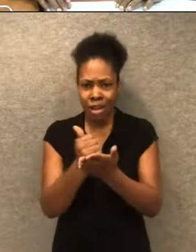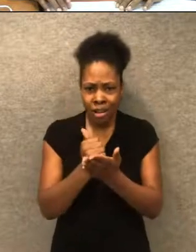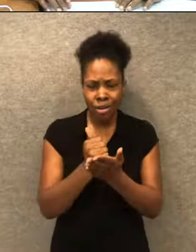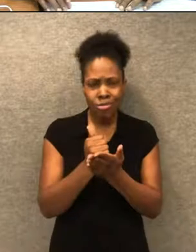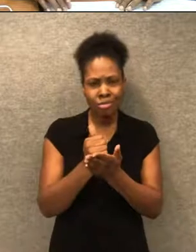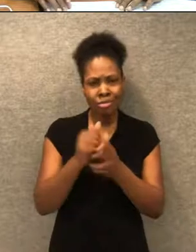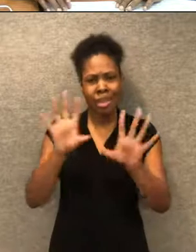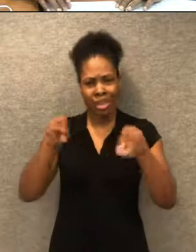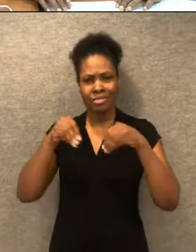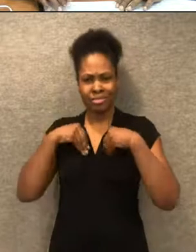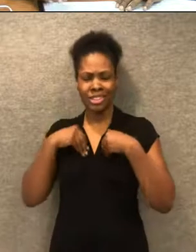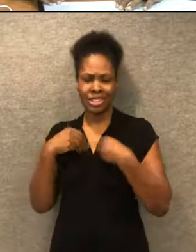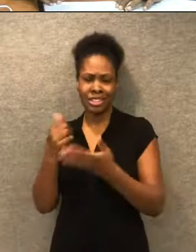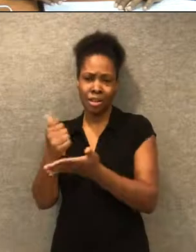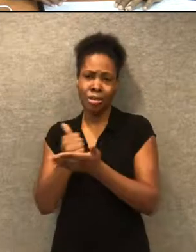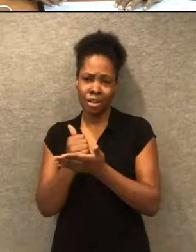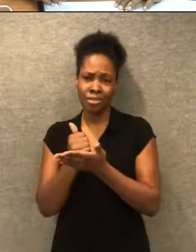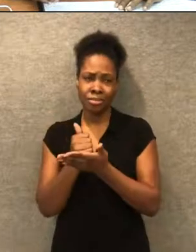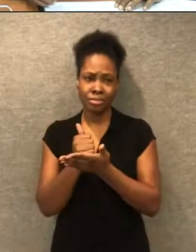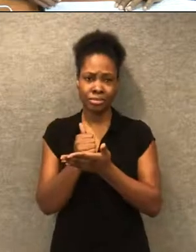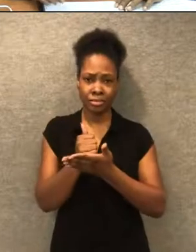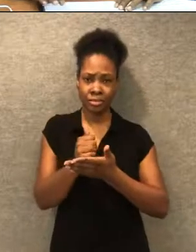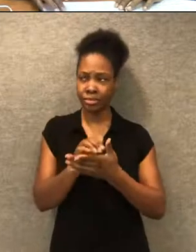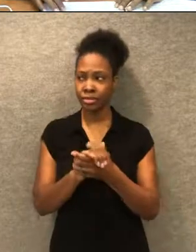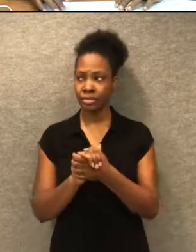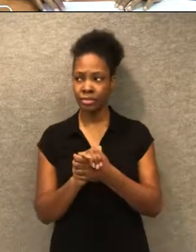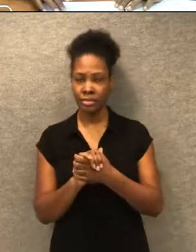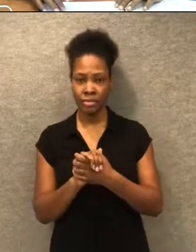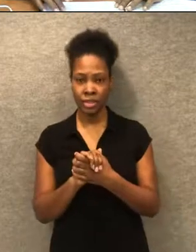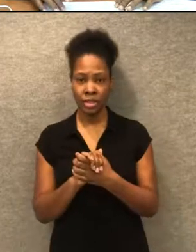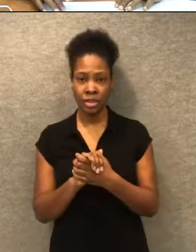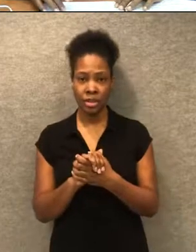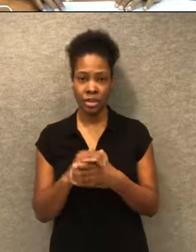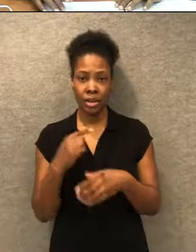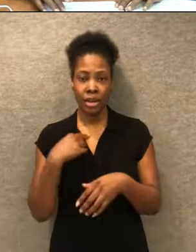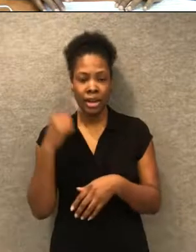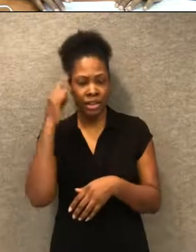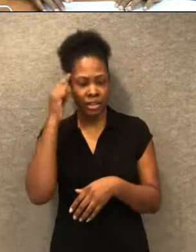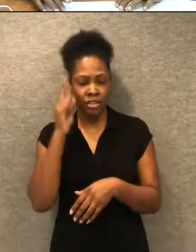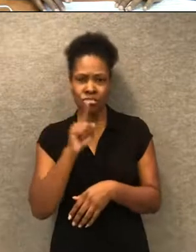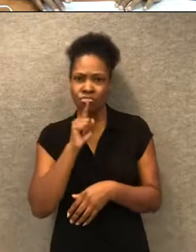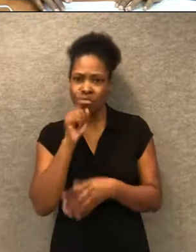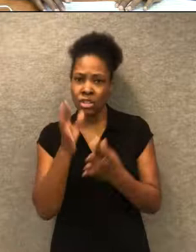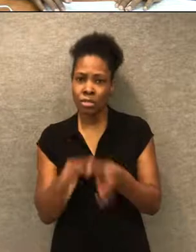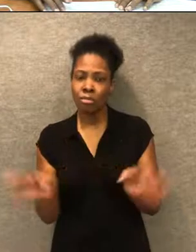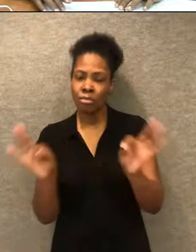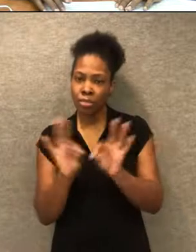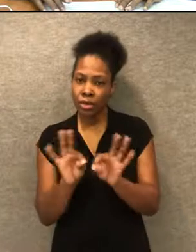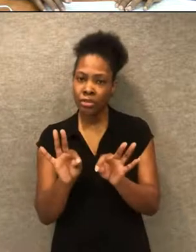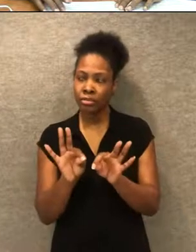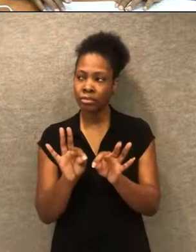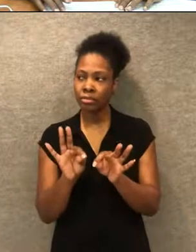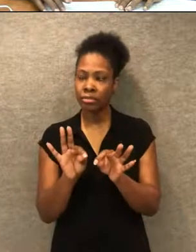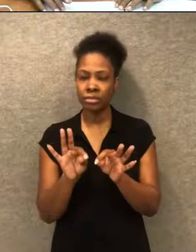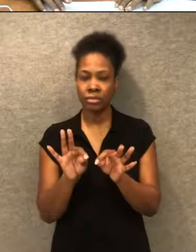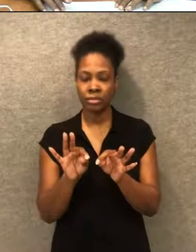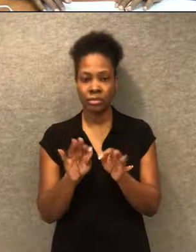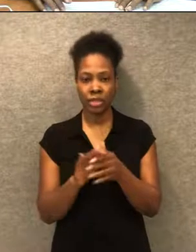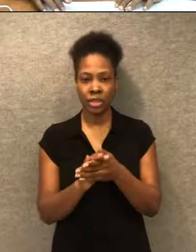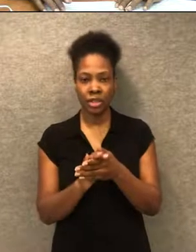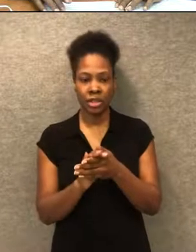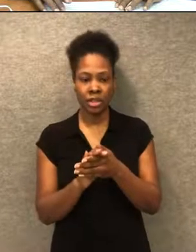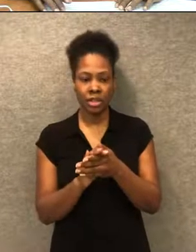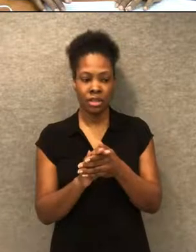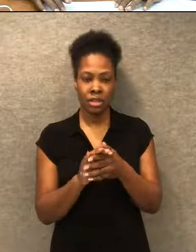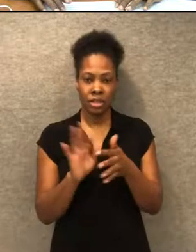we have the New Jersey Association of Black Psychologists. Right. I think it's incredibly important to find, if you come from a community of